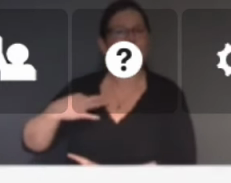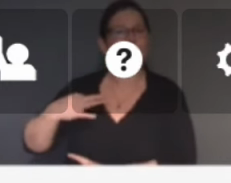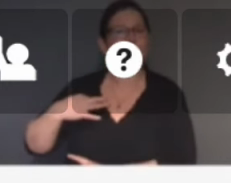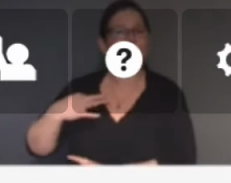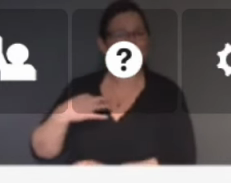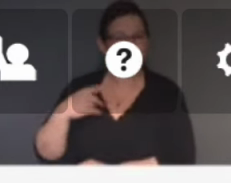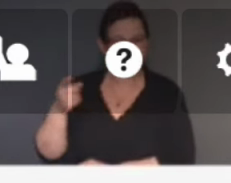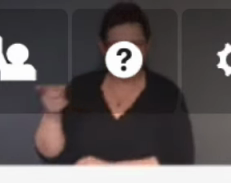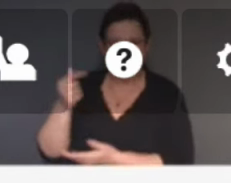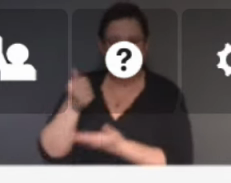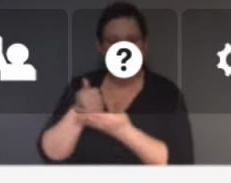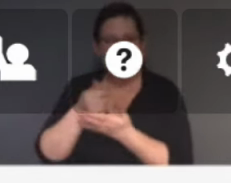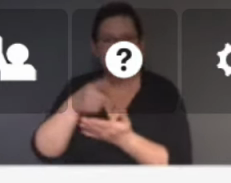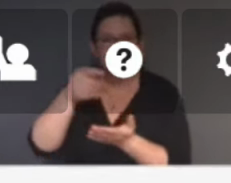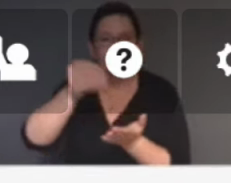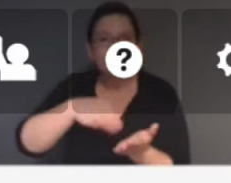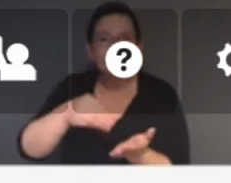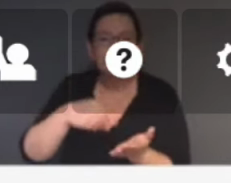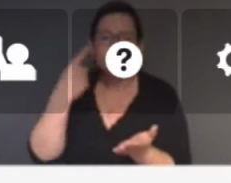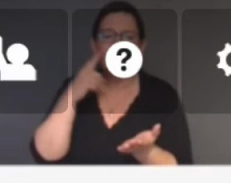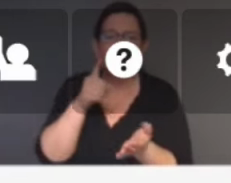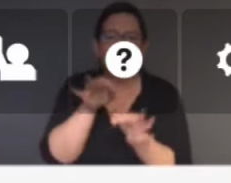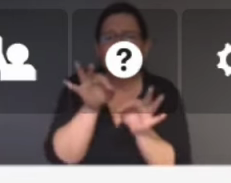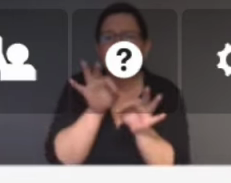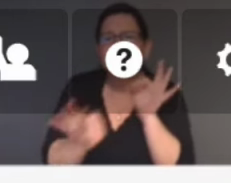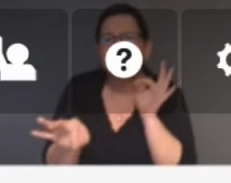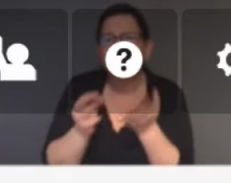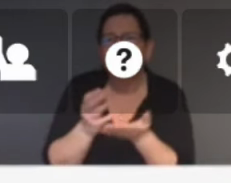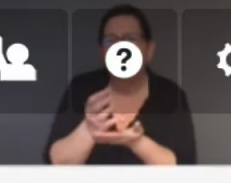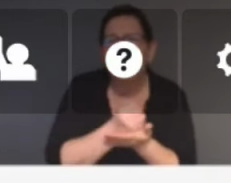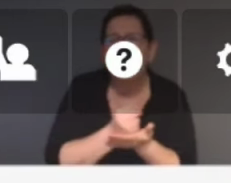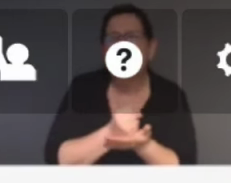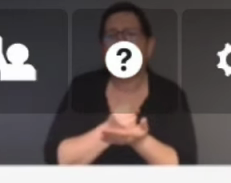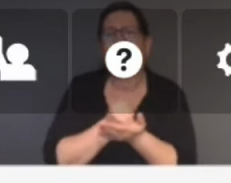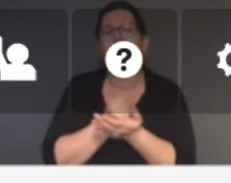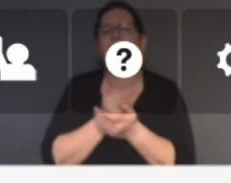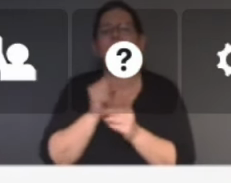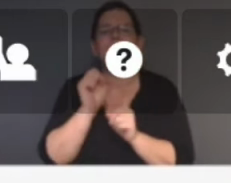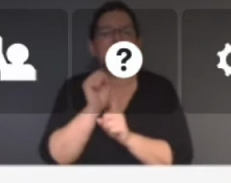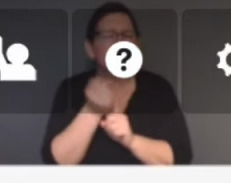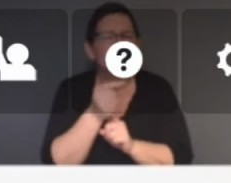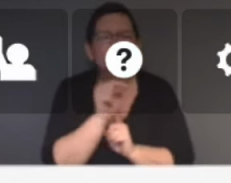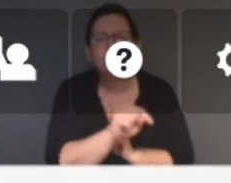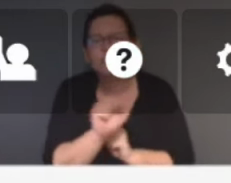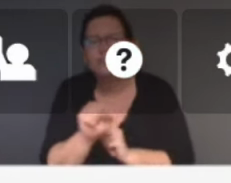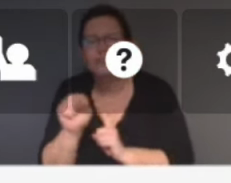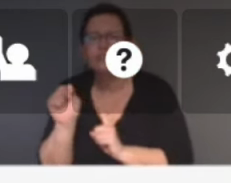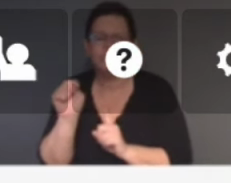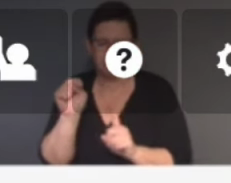The program is called the Community Volunteer Income Tax Program, or